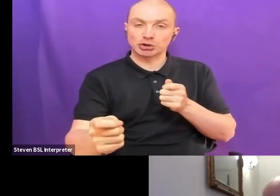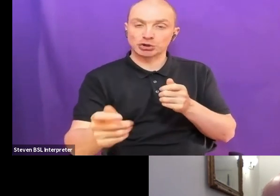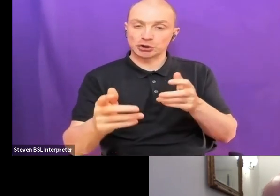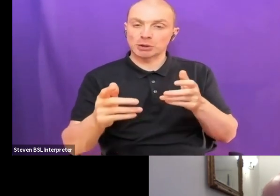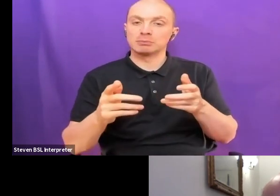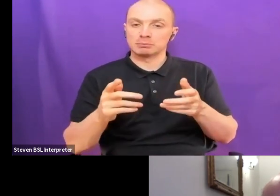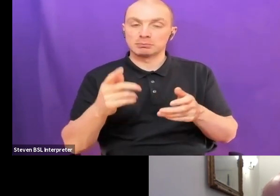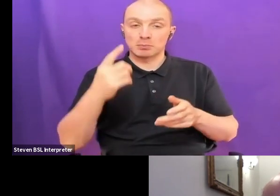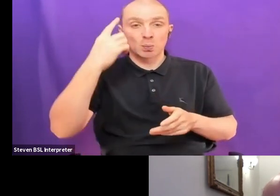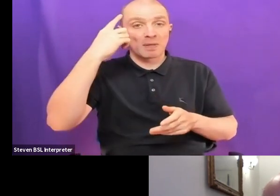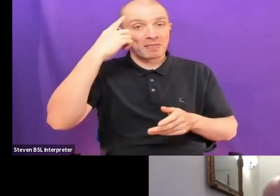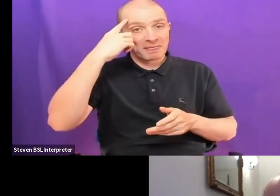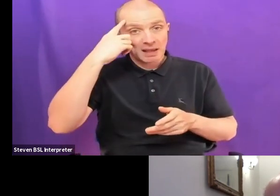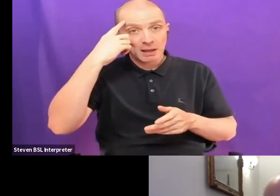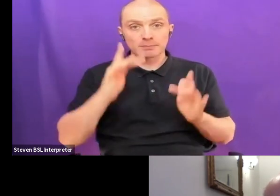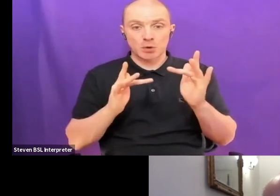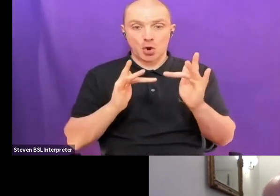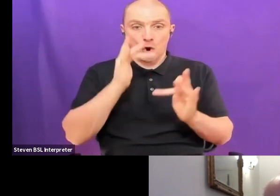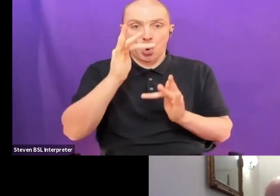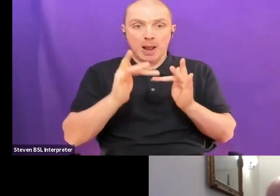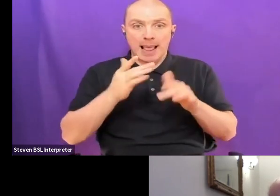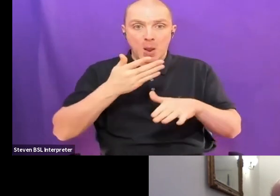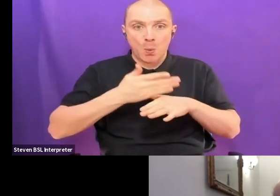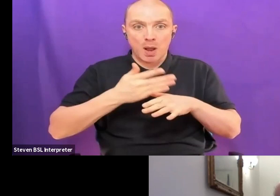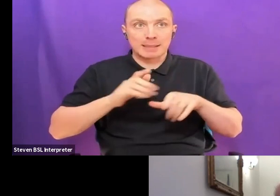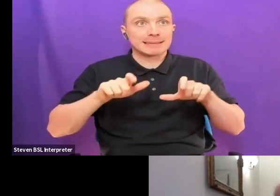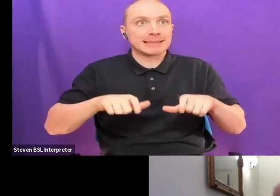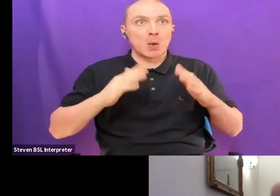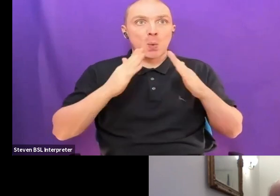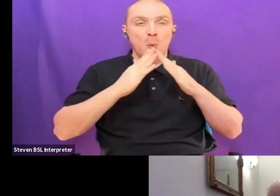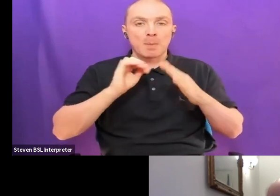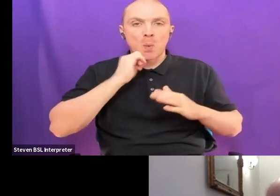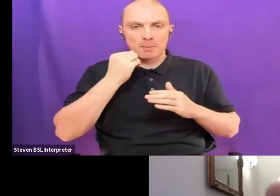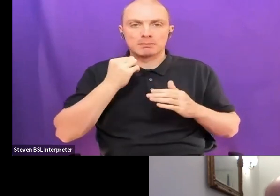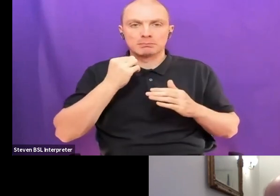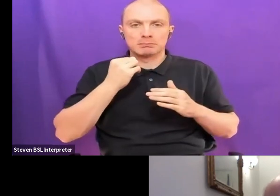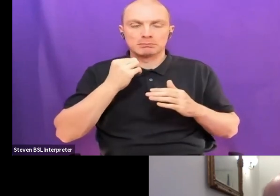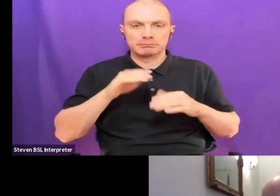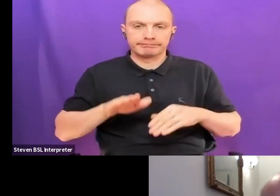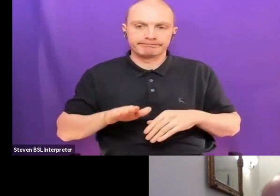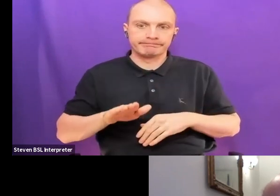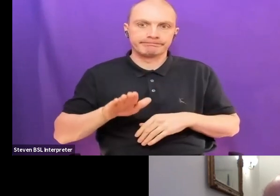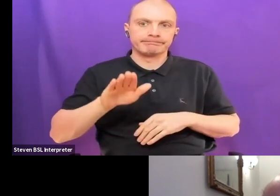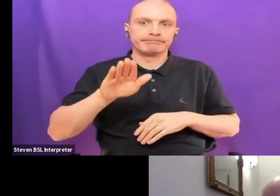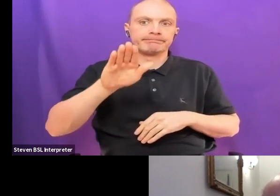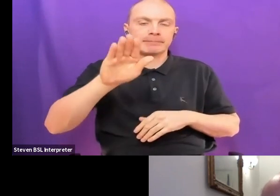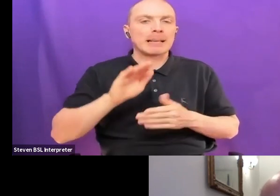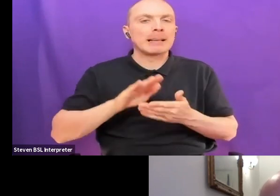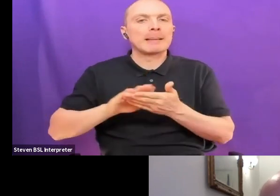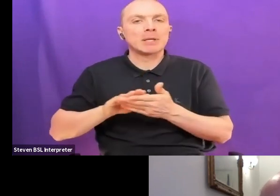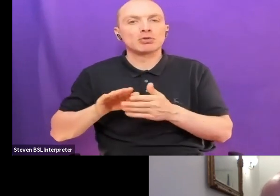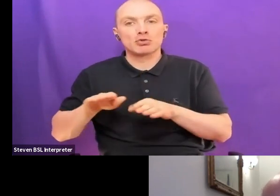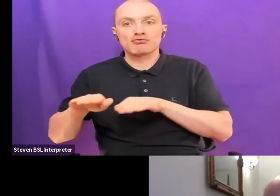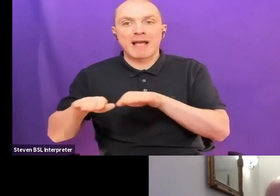home working and remote working, which probably means less peak time traffic. But on the other hand,